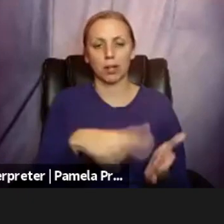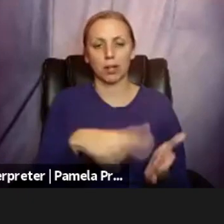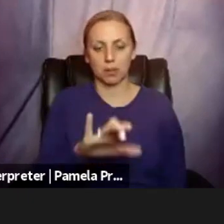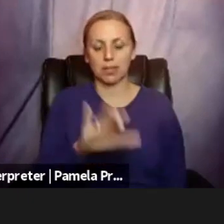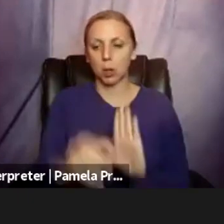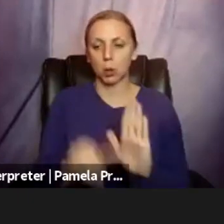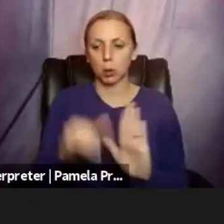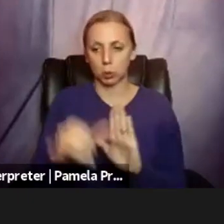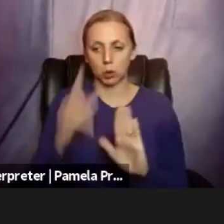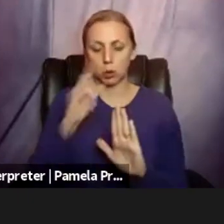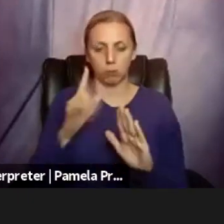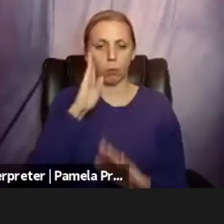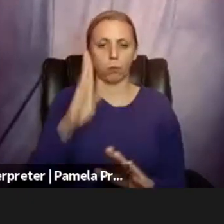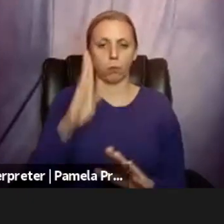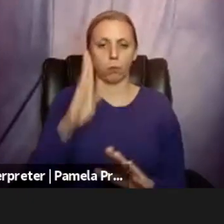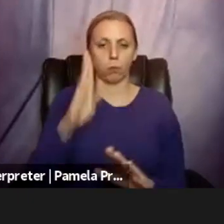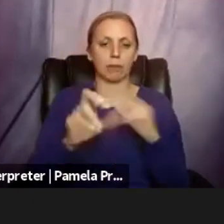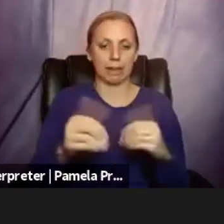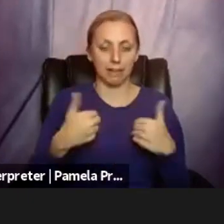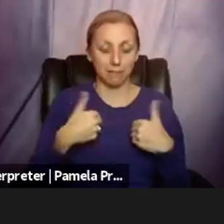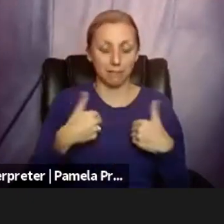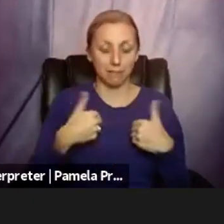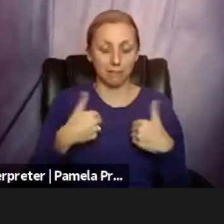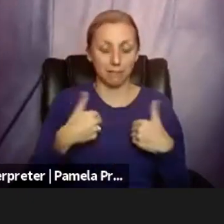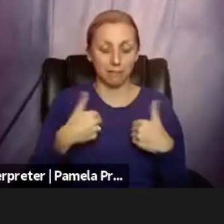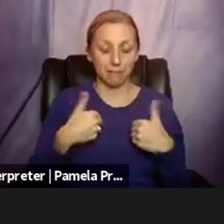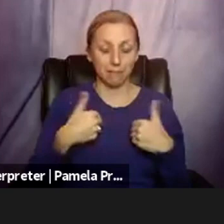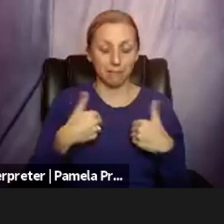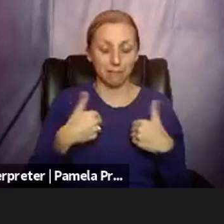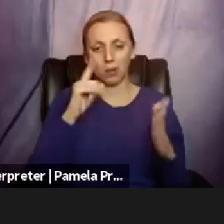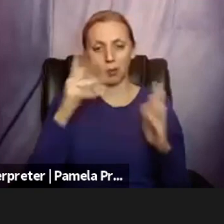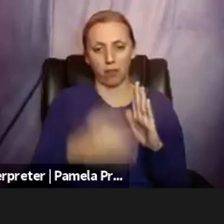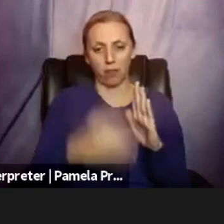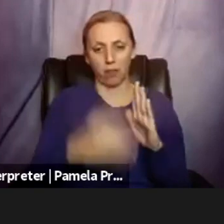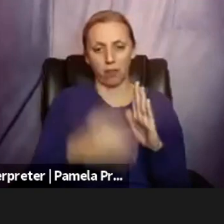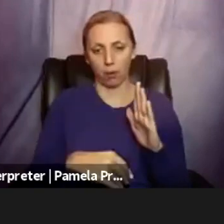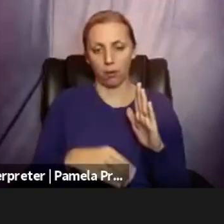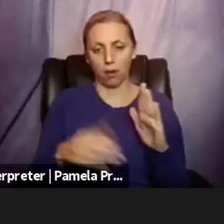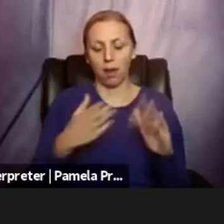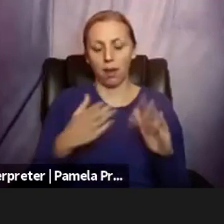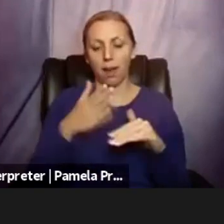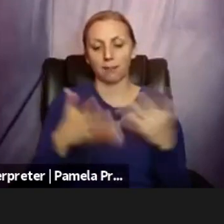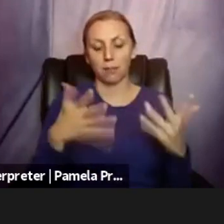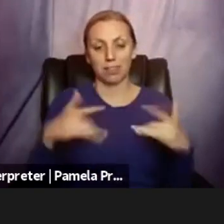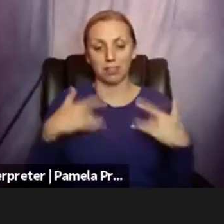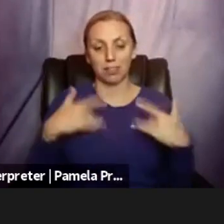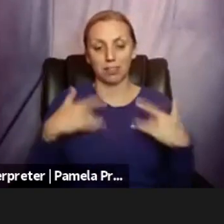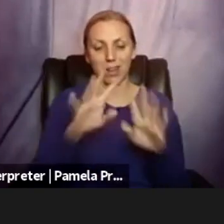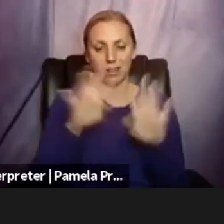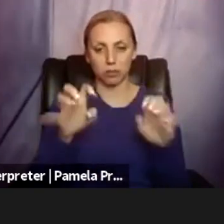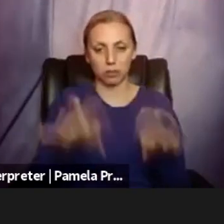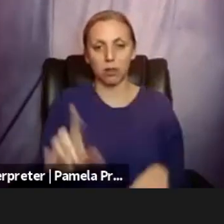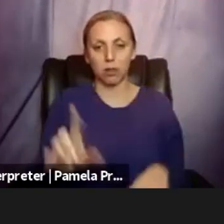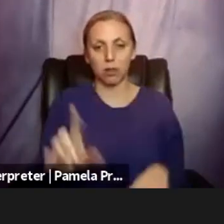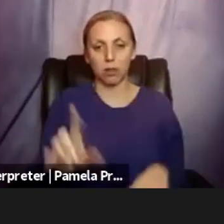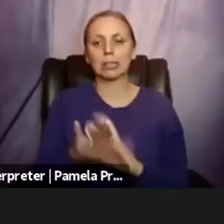future reference. Please take a moment to fill out the post-event survey linked in the chat and let us know